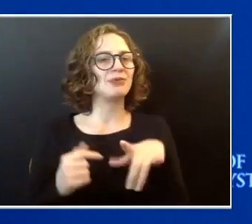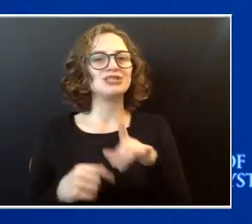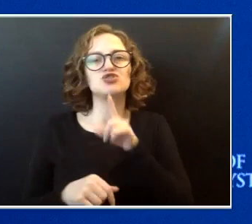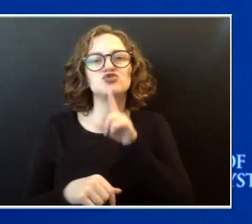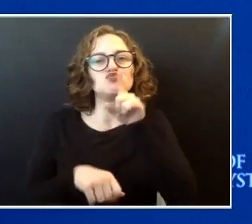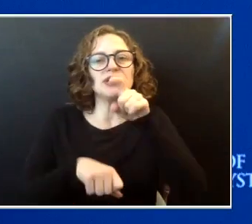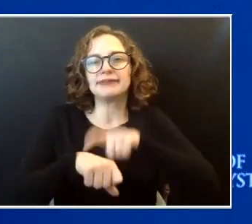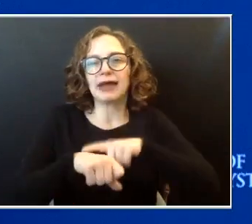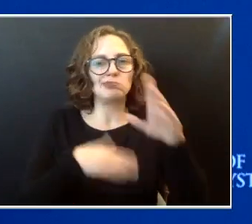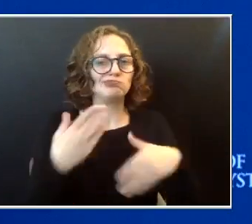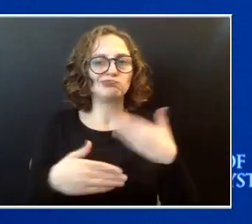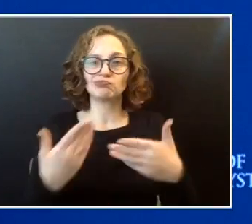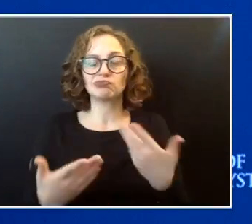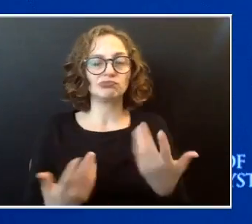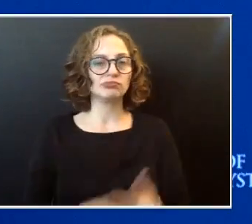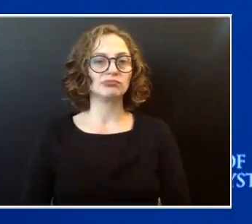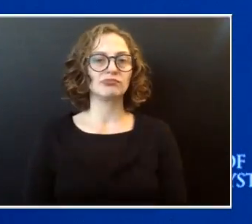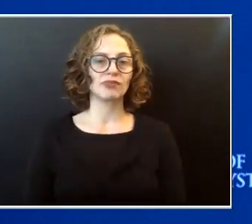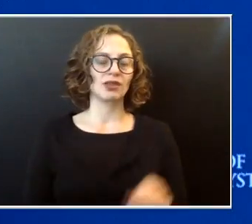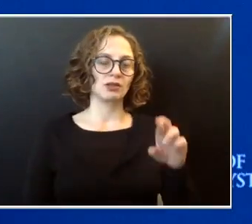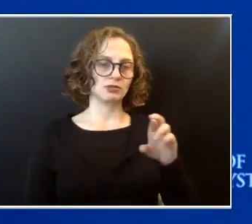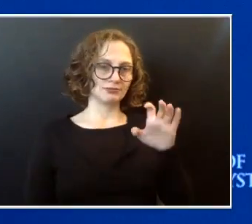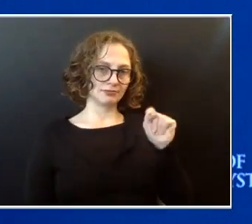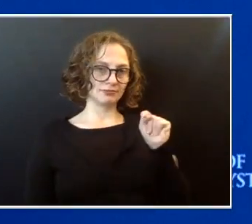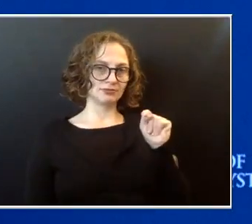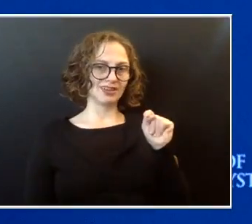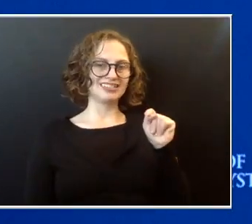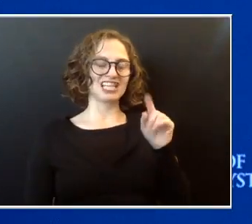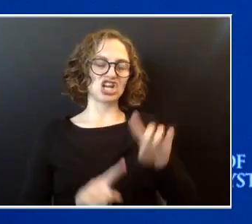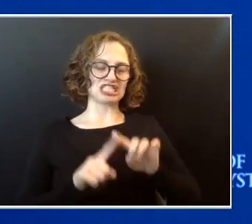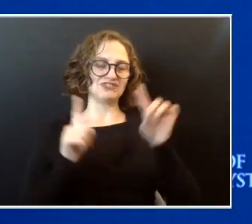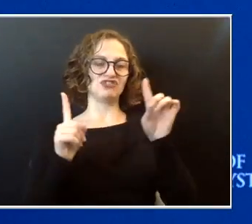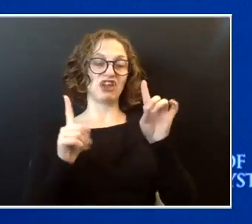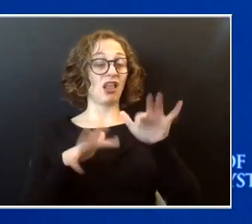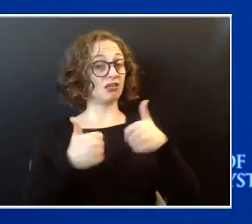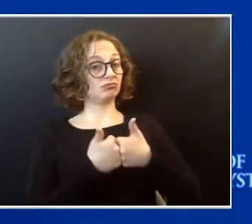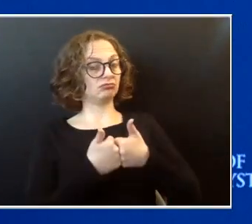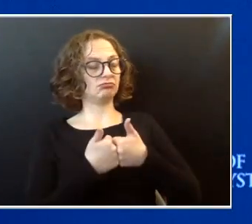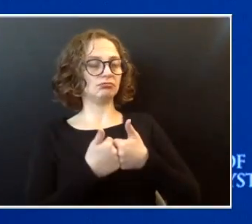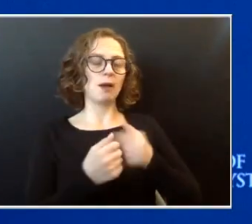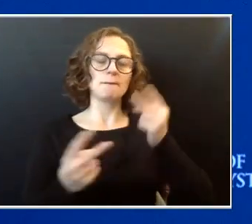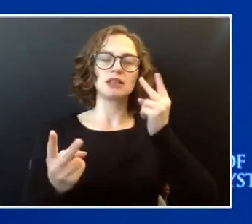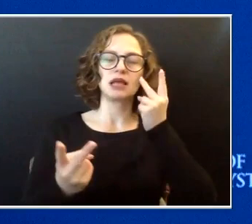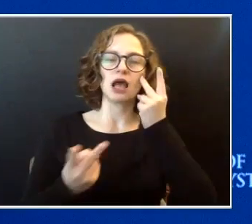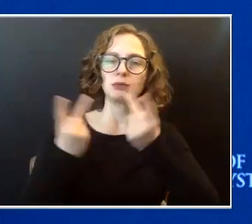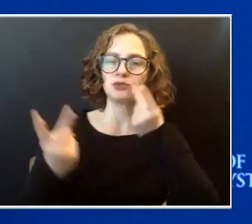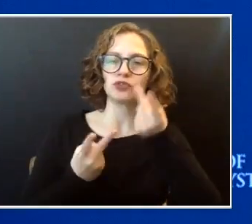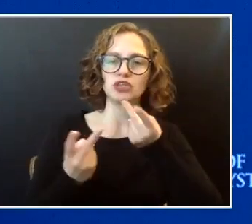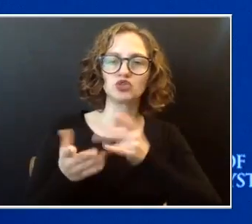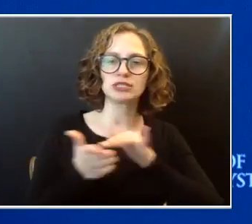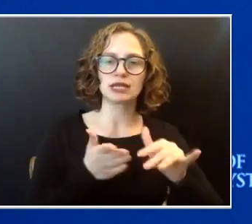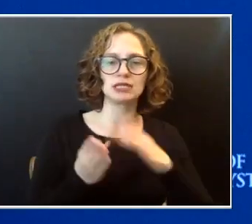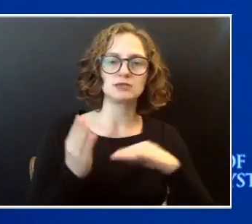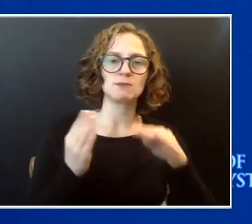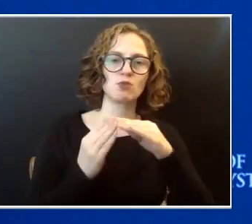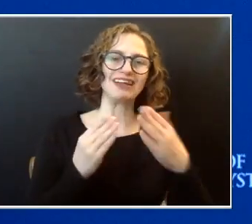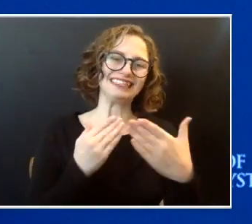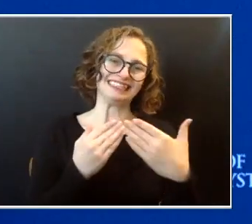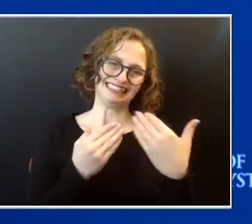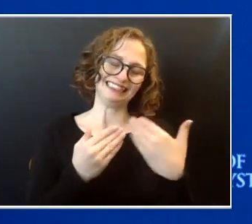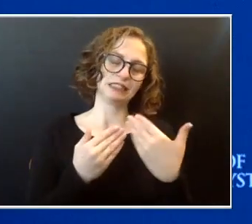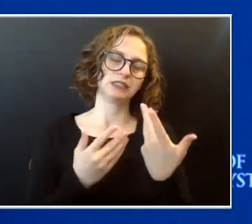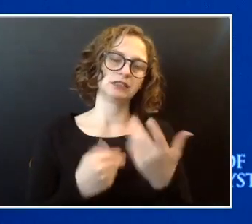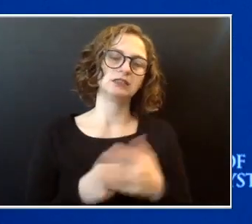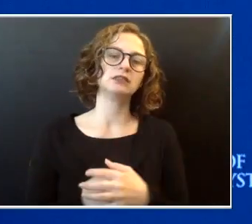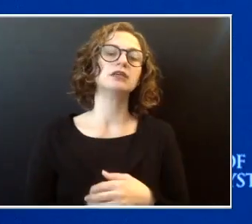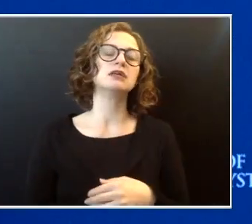control trials are different and difficult to do. These observational studies are a little bit easier to do. One of them was done in